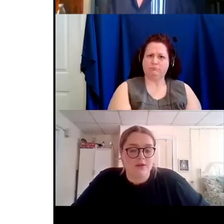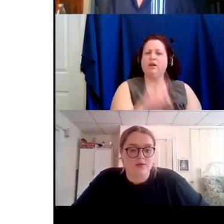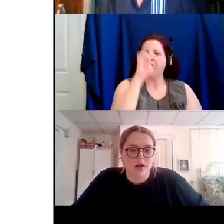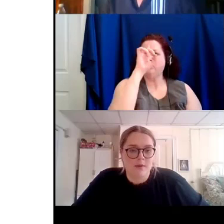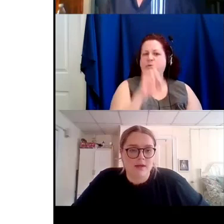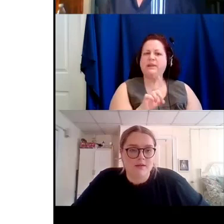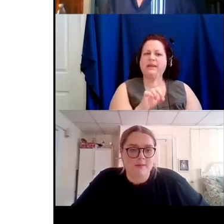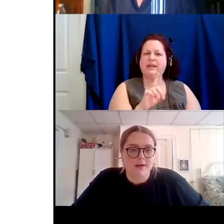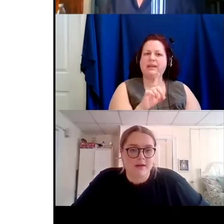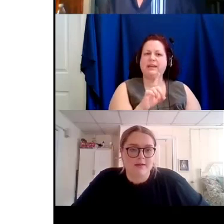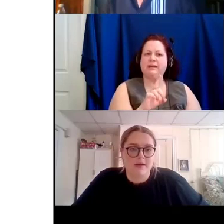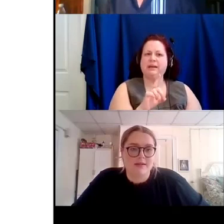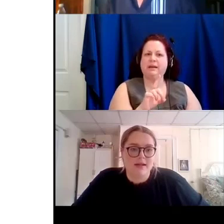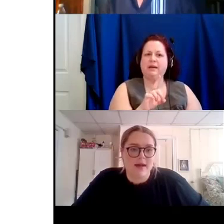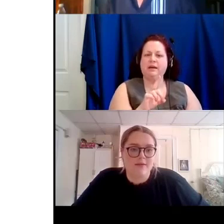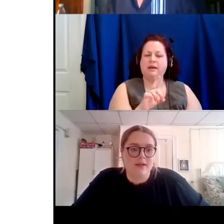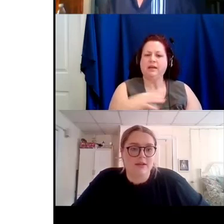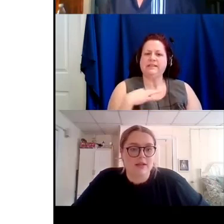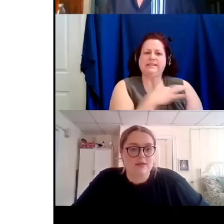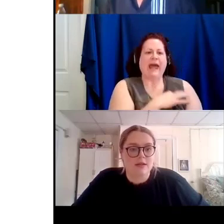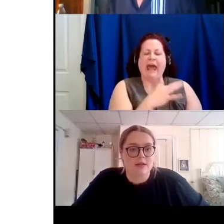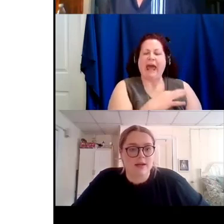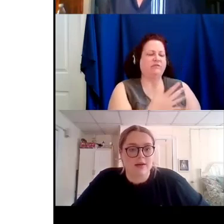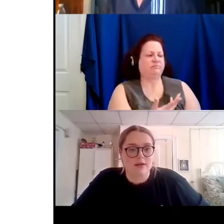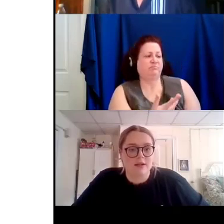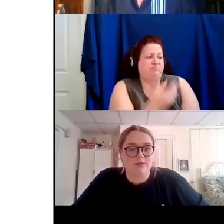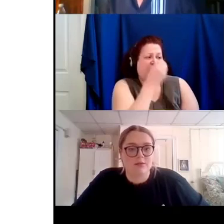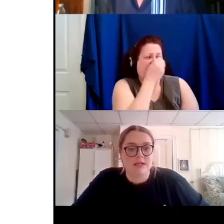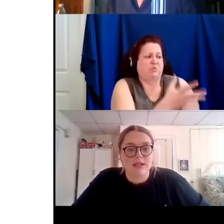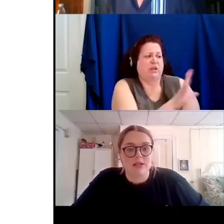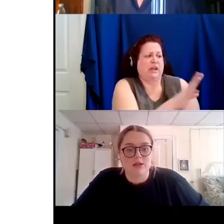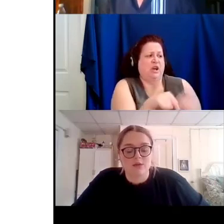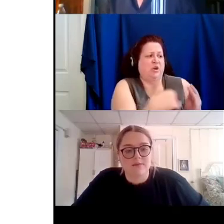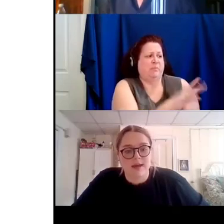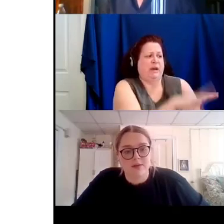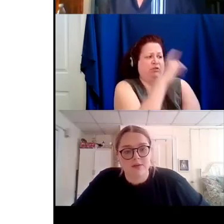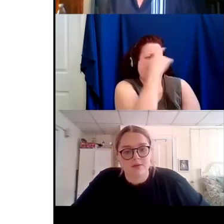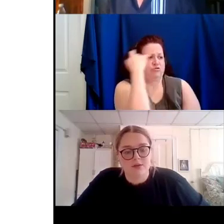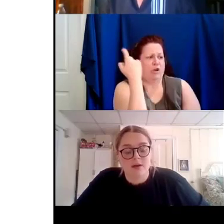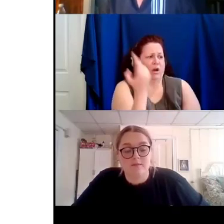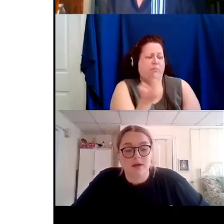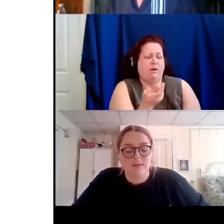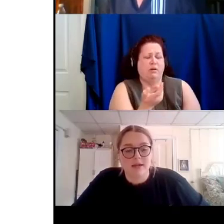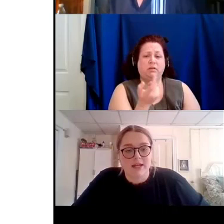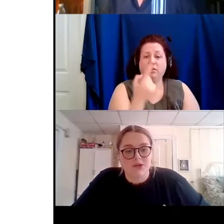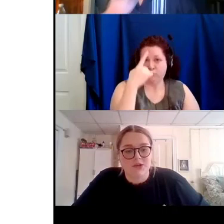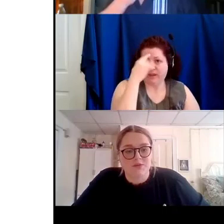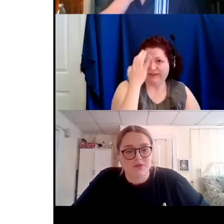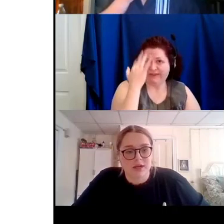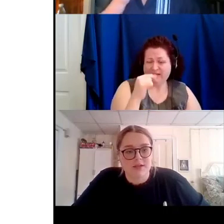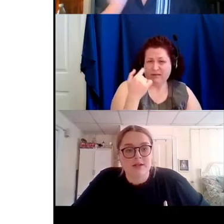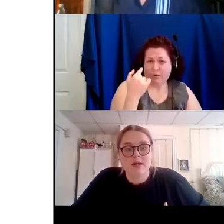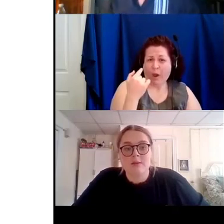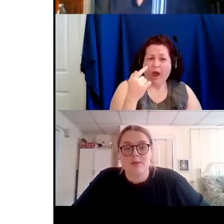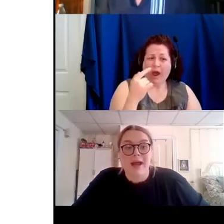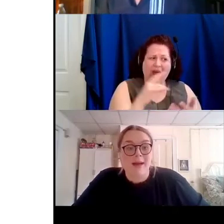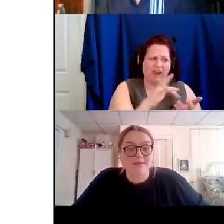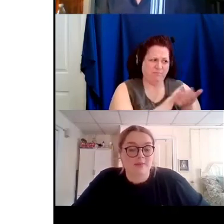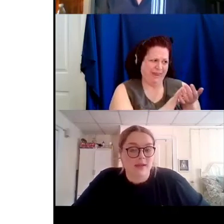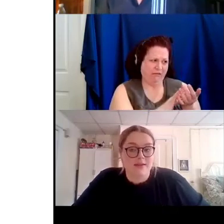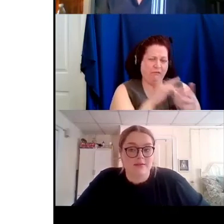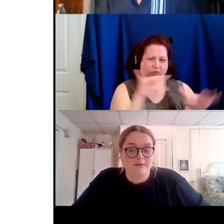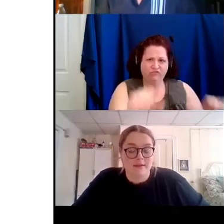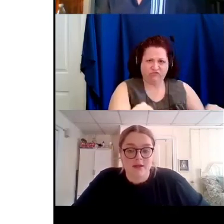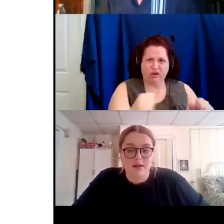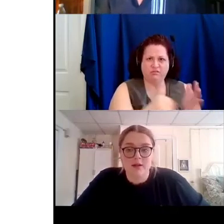care for the trauma experienced by staff that leads to the apparently routine use of medication restraints? Perhaps